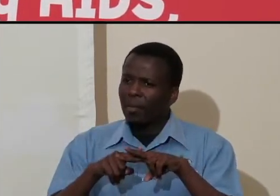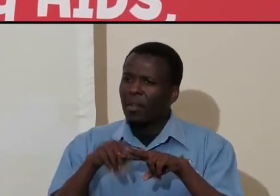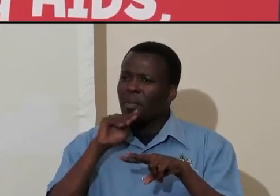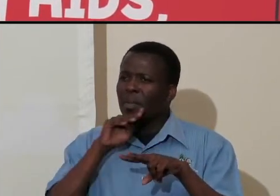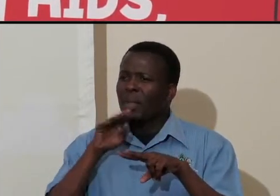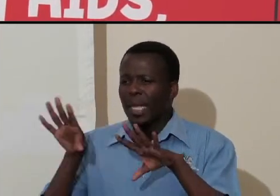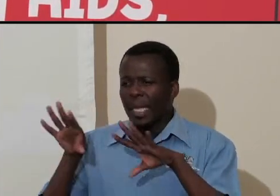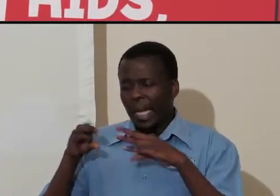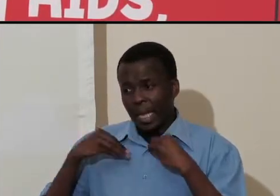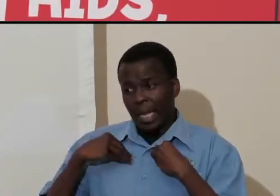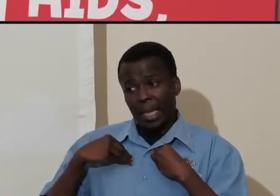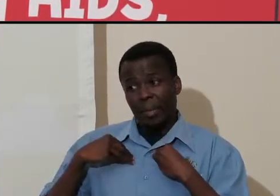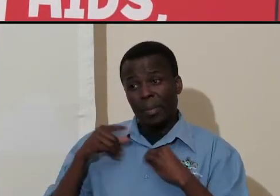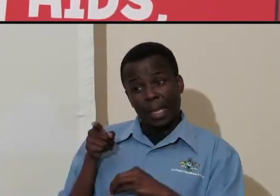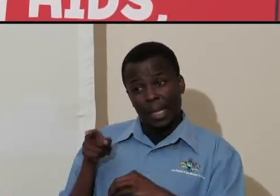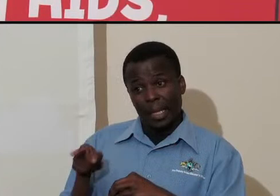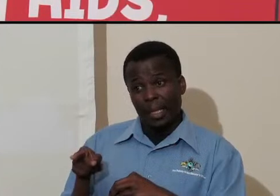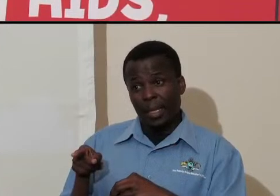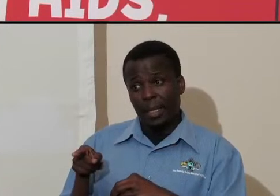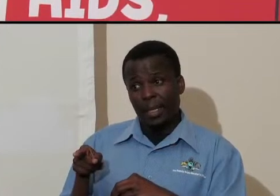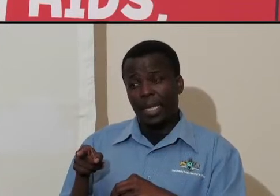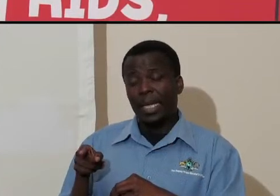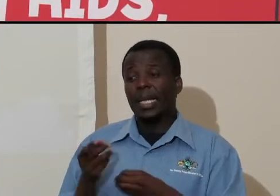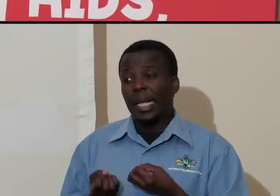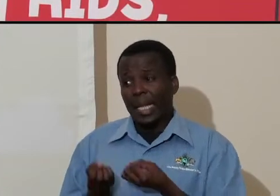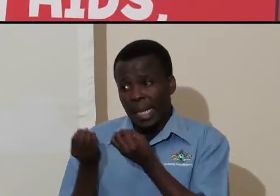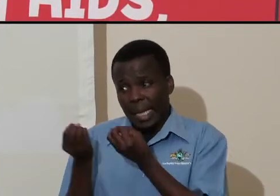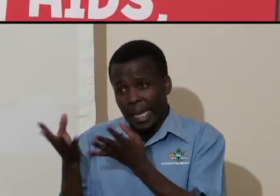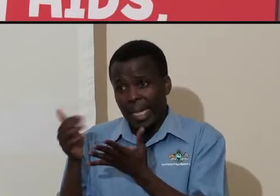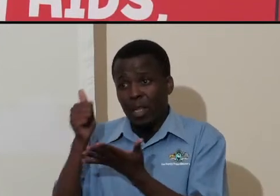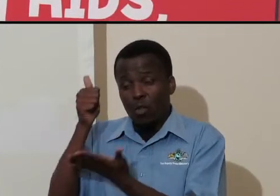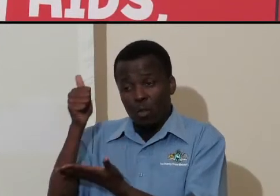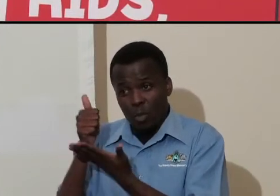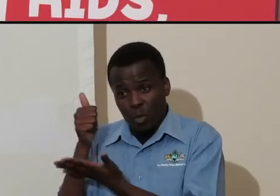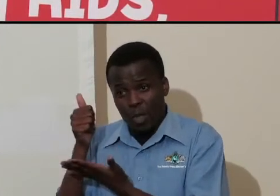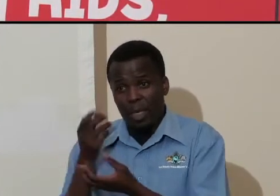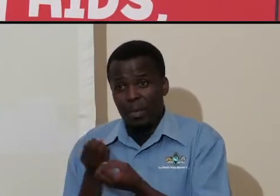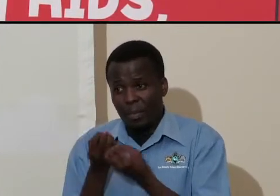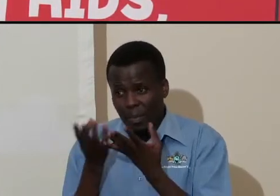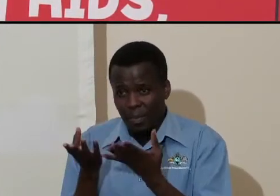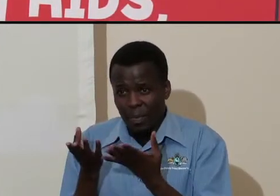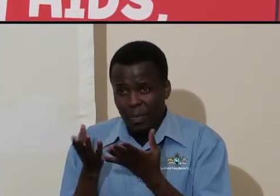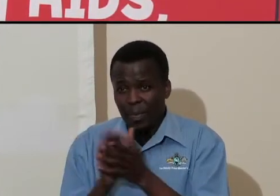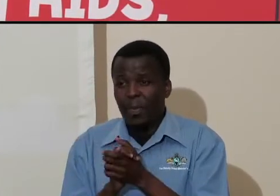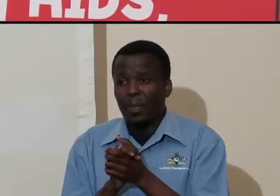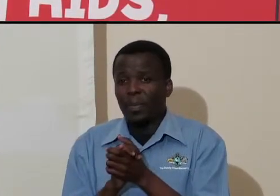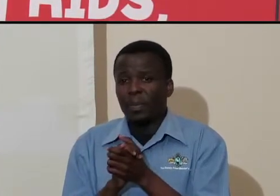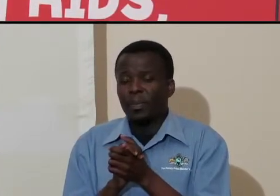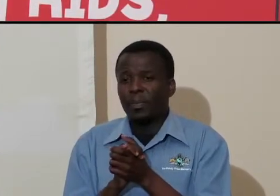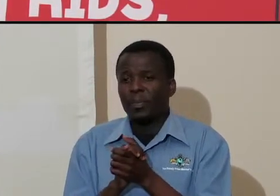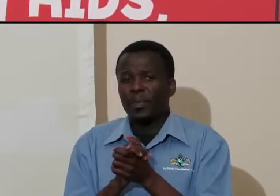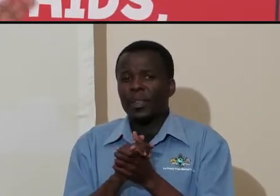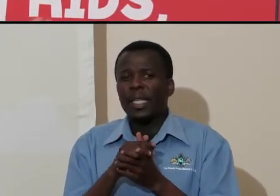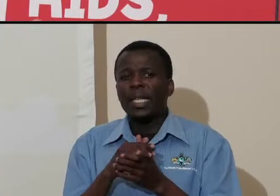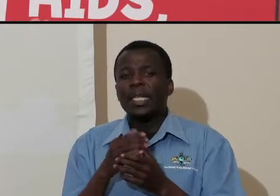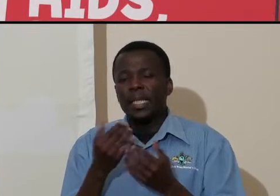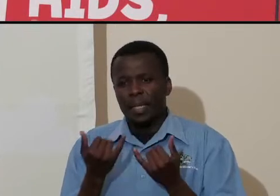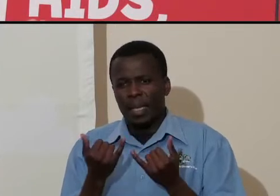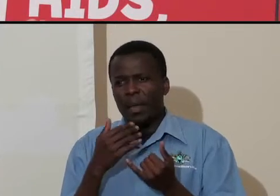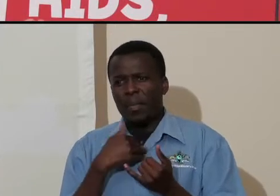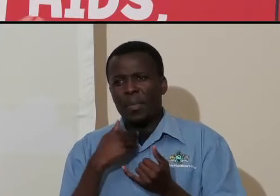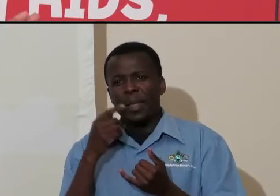it to the community where you were born? So, Ms. Rose, I'm adapting it for